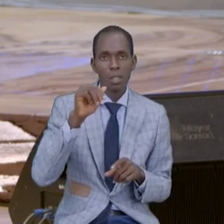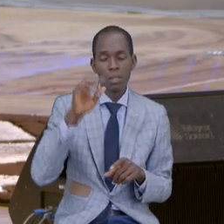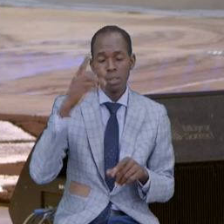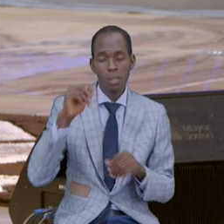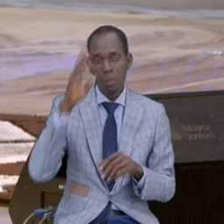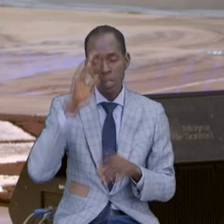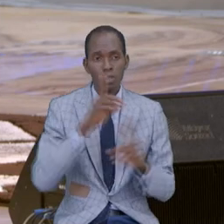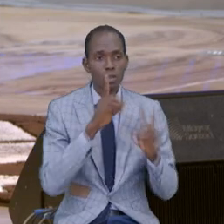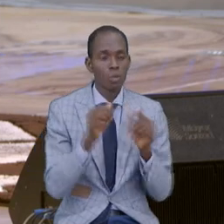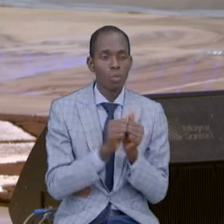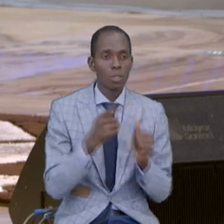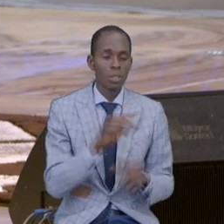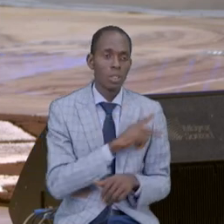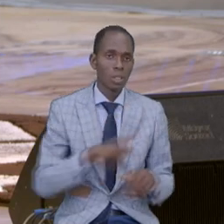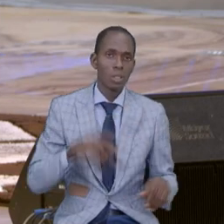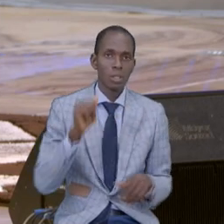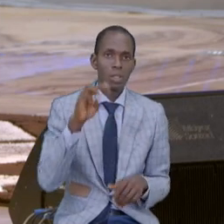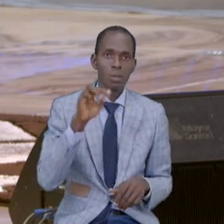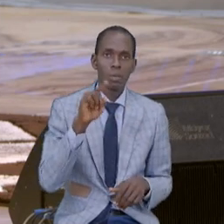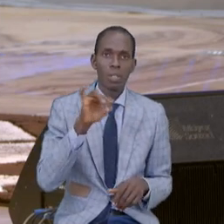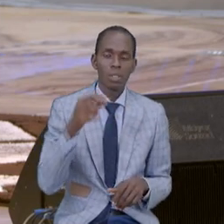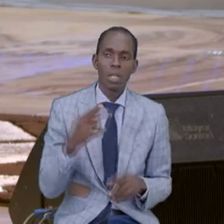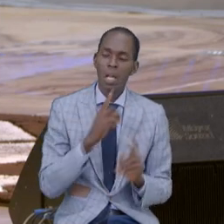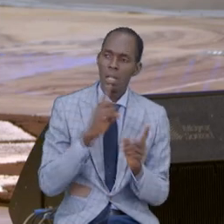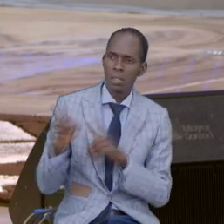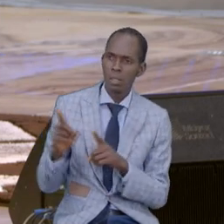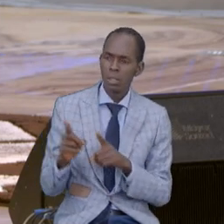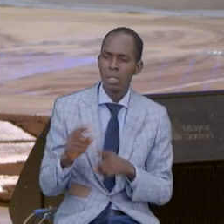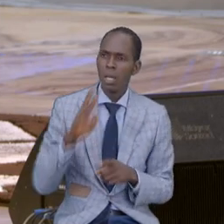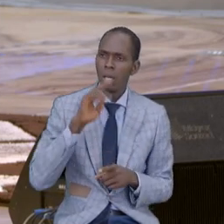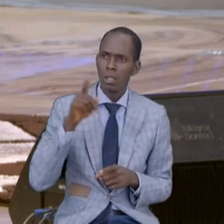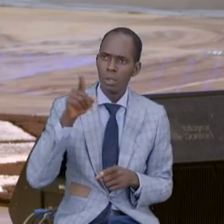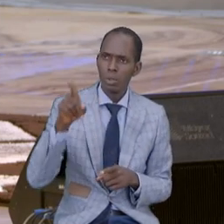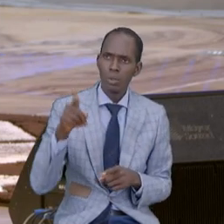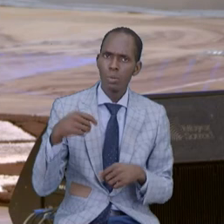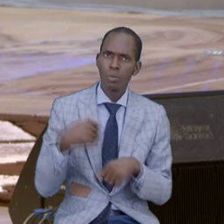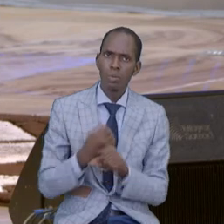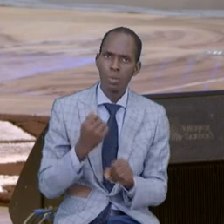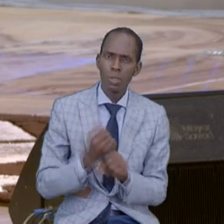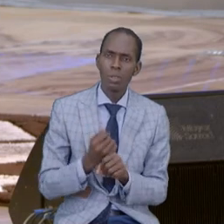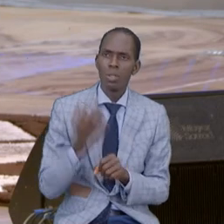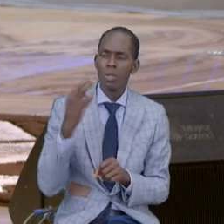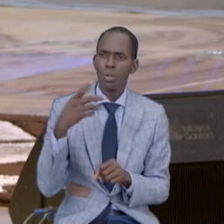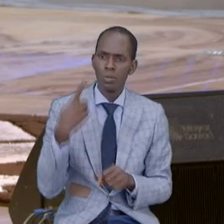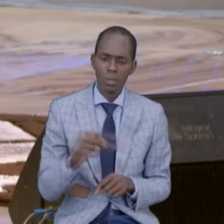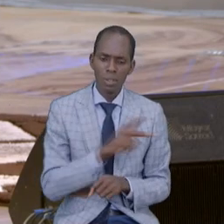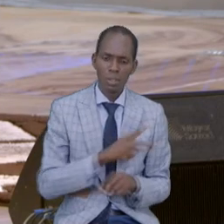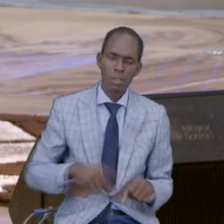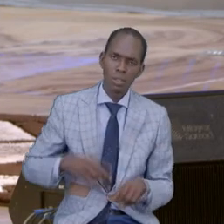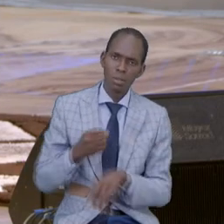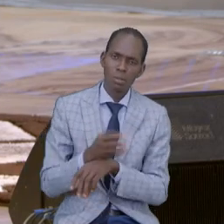king Amaziah said unto him, art thou made of the king's counsel?